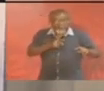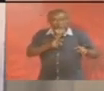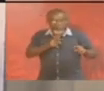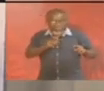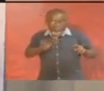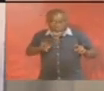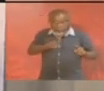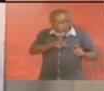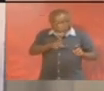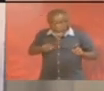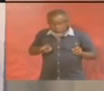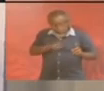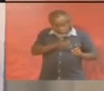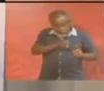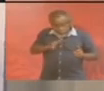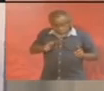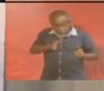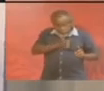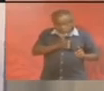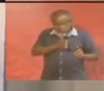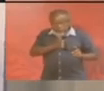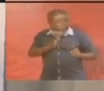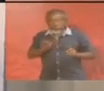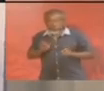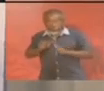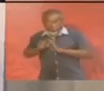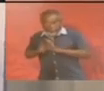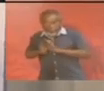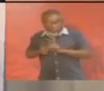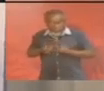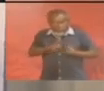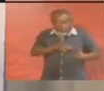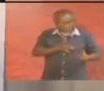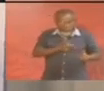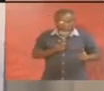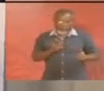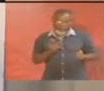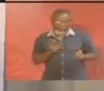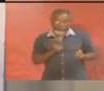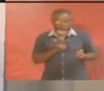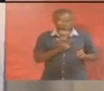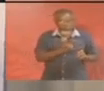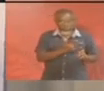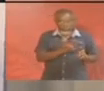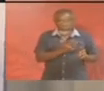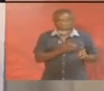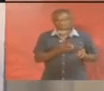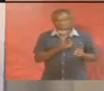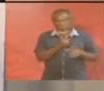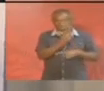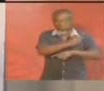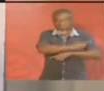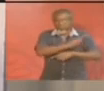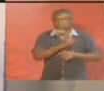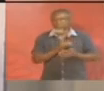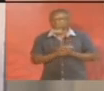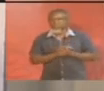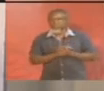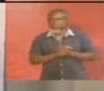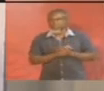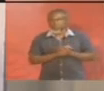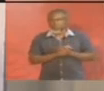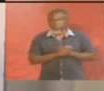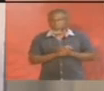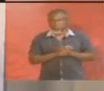terms, spans between 2 at the short end and 14 at the long end days. Now, if we source